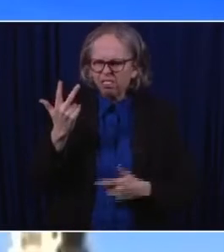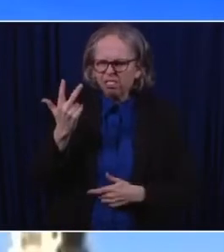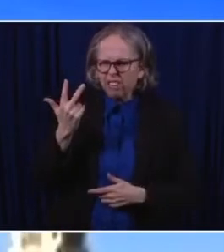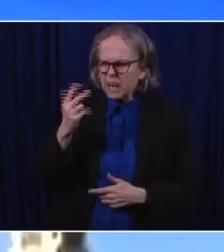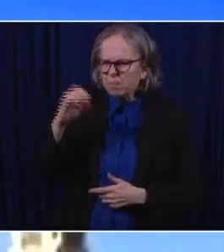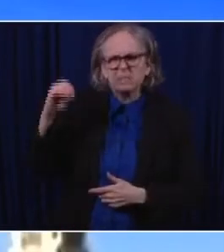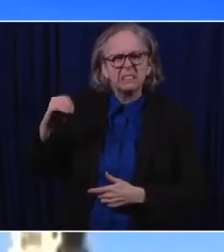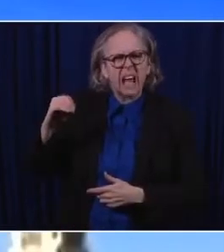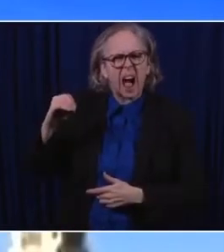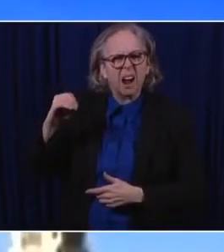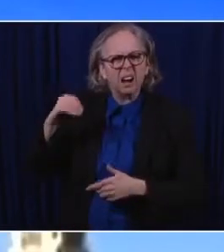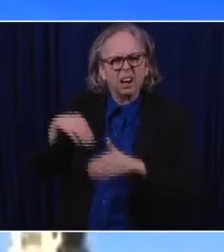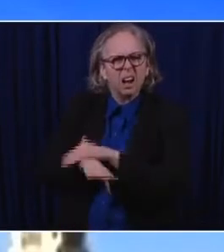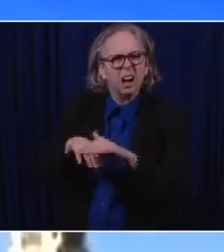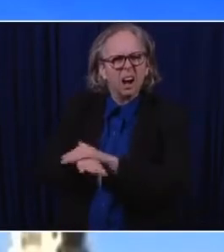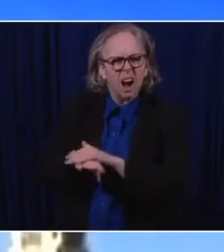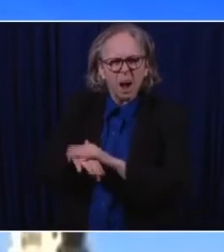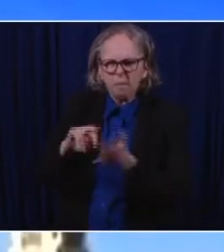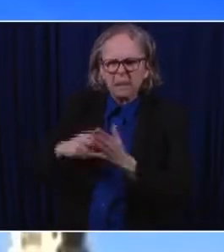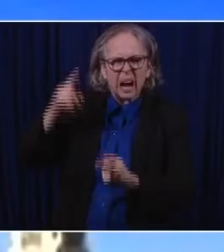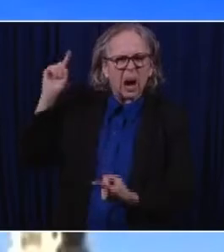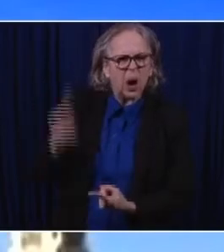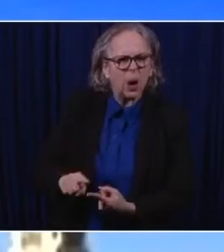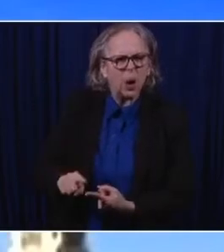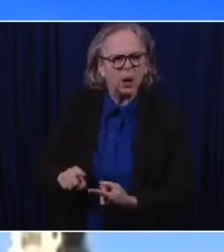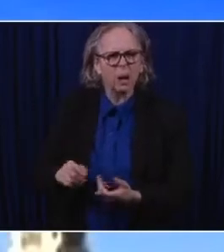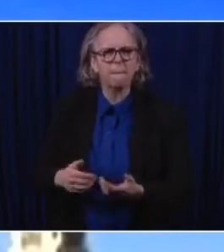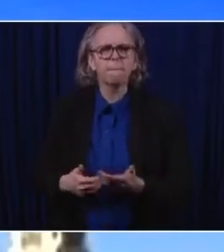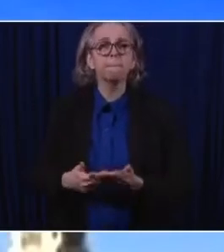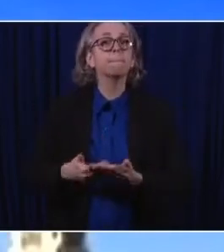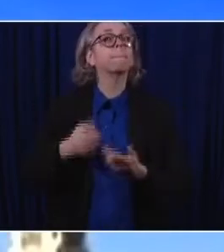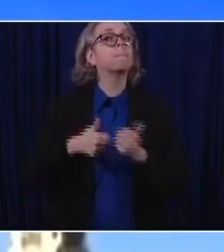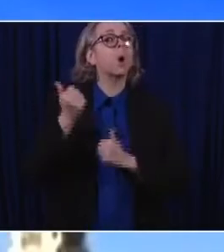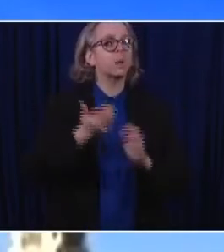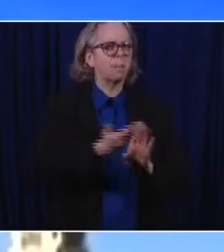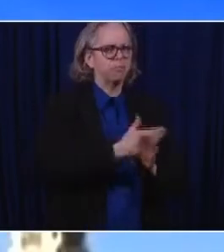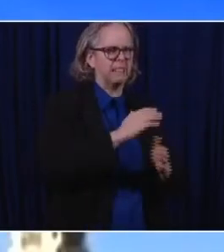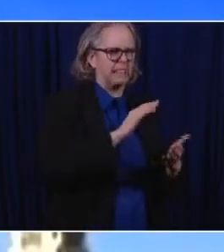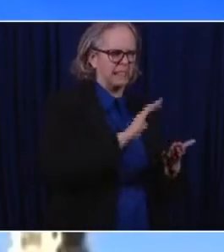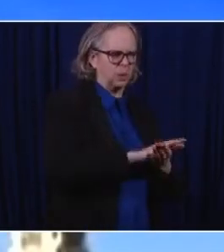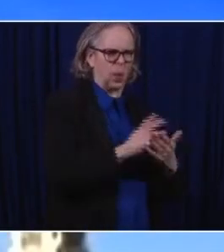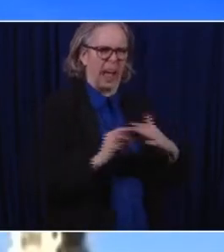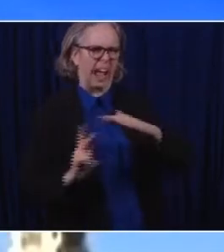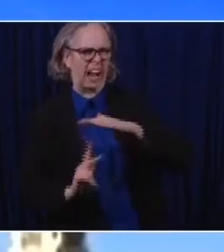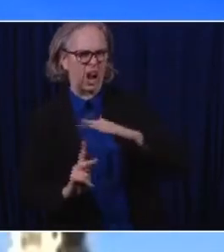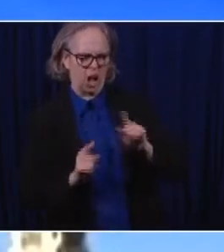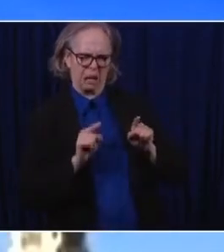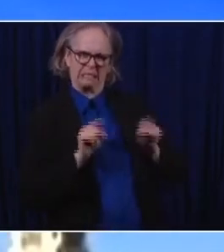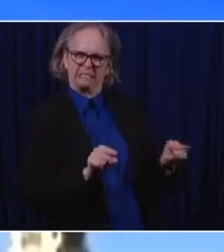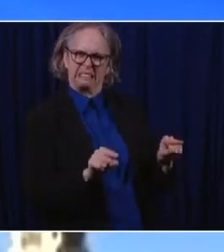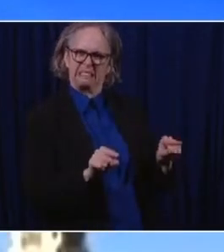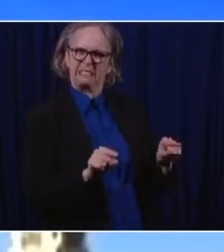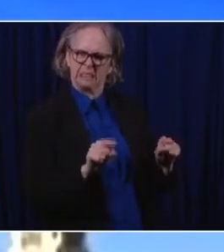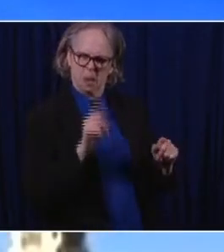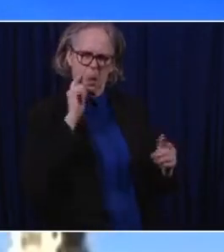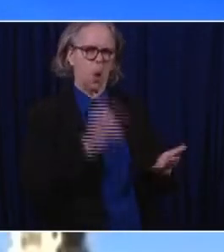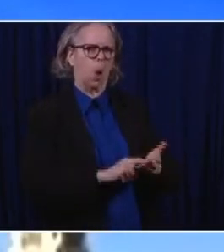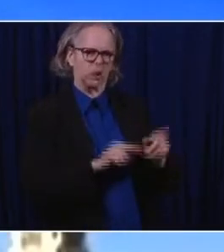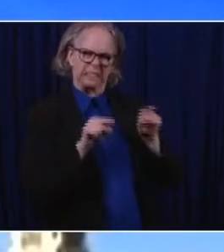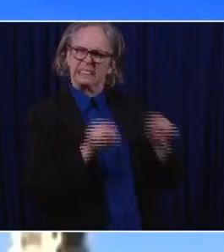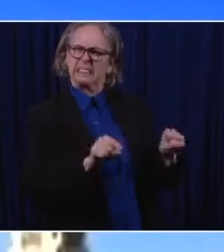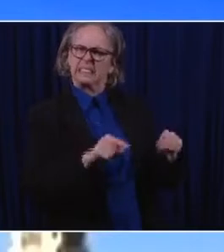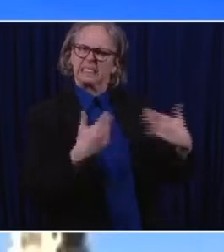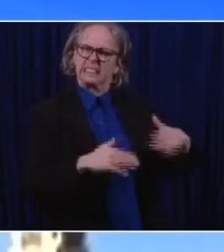really is in the preschool and kindergarten arenas, which suggests, what you might think, that some parents and some families opted